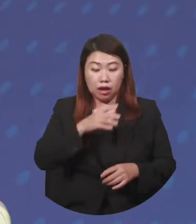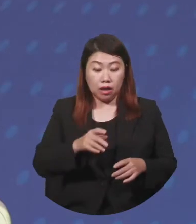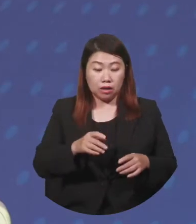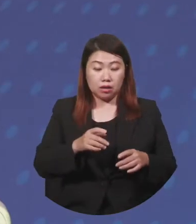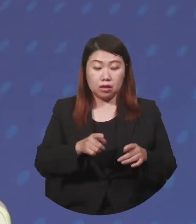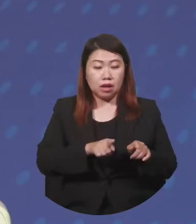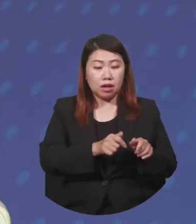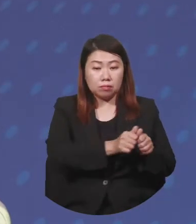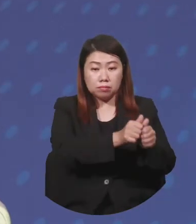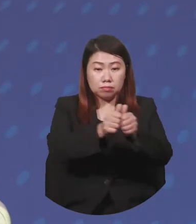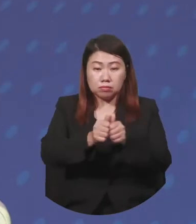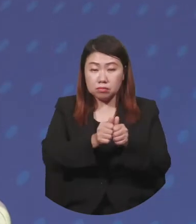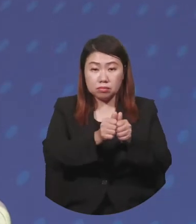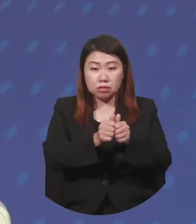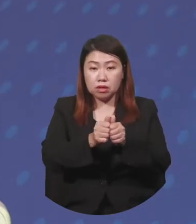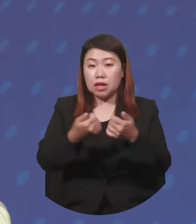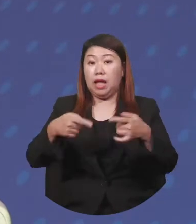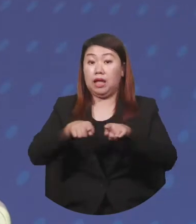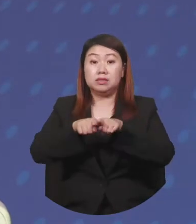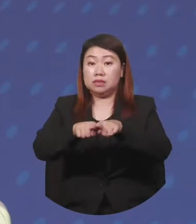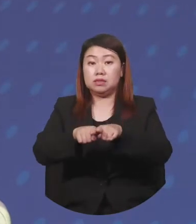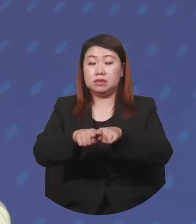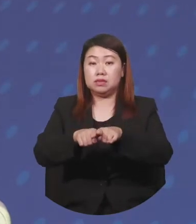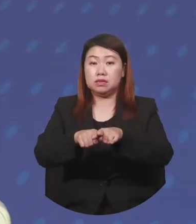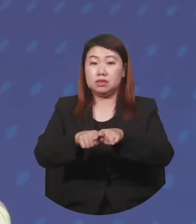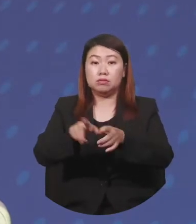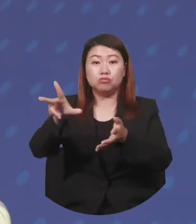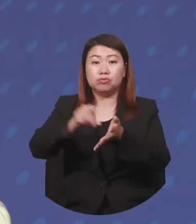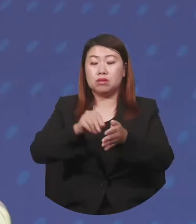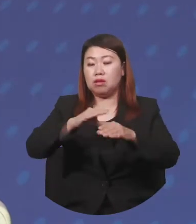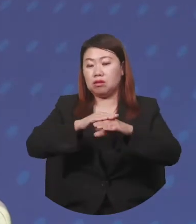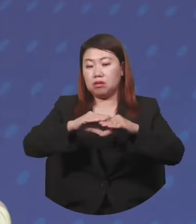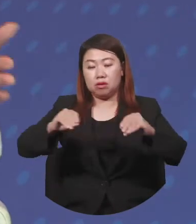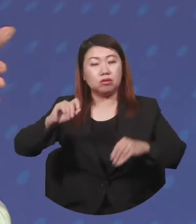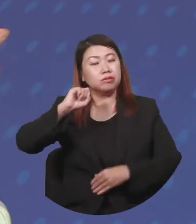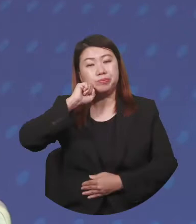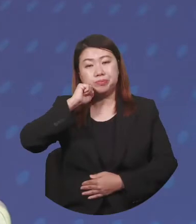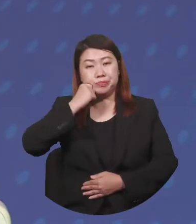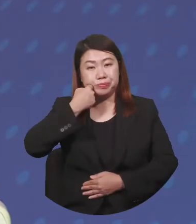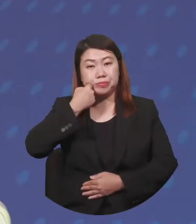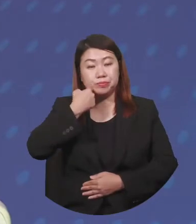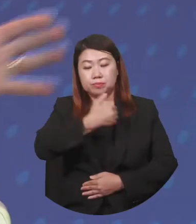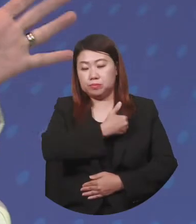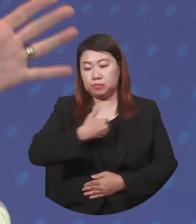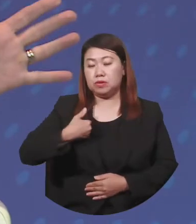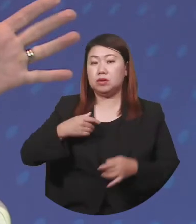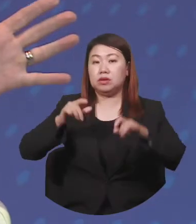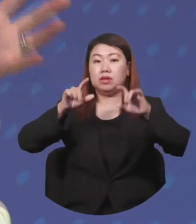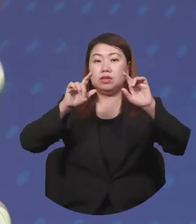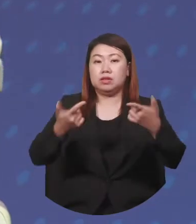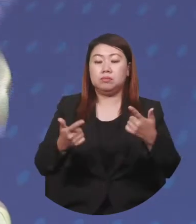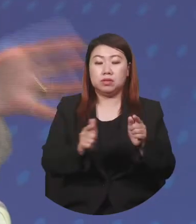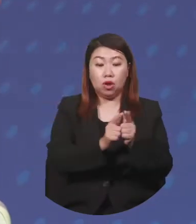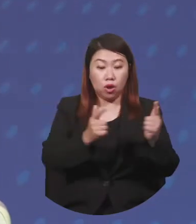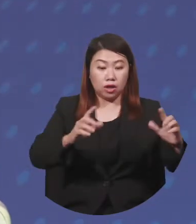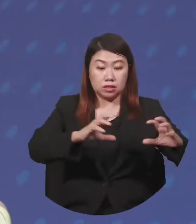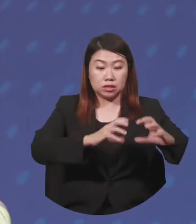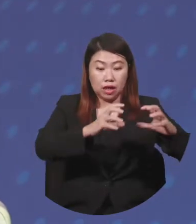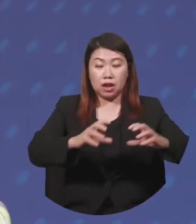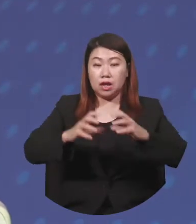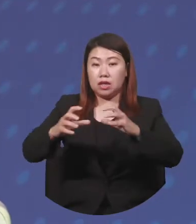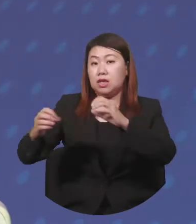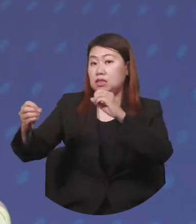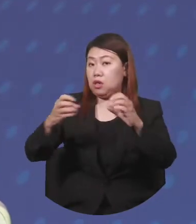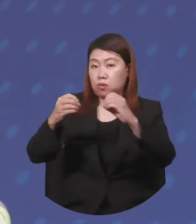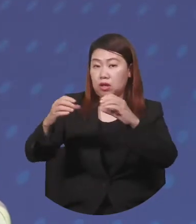like-minded countries. We need to have a dialogue across the board without the political